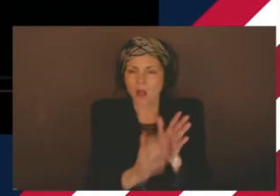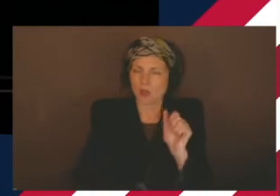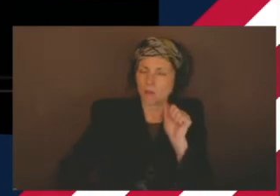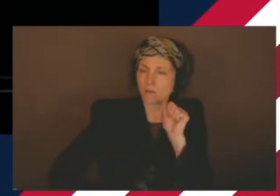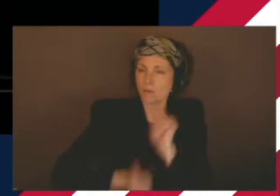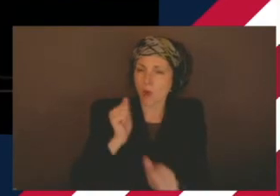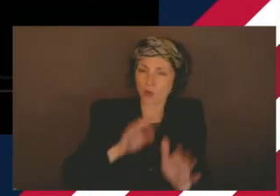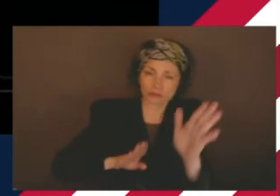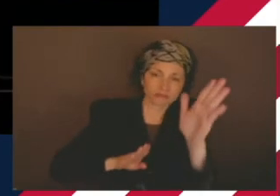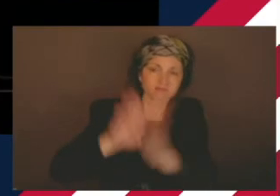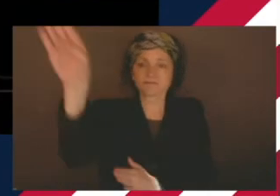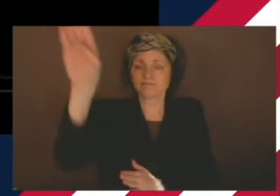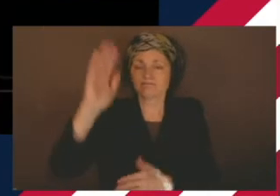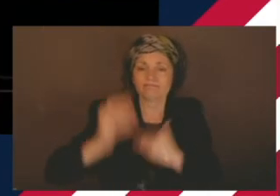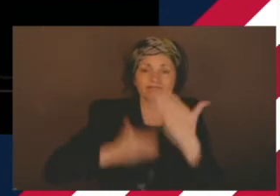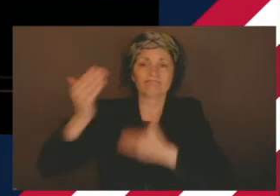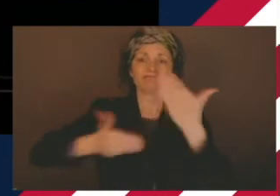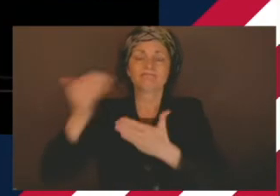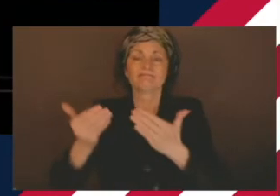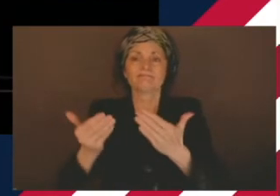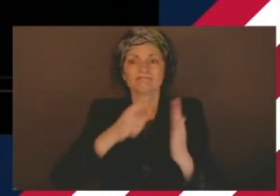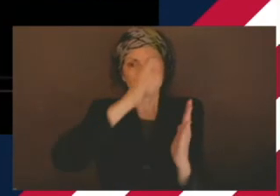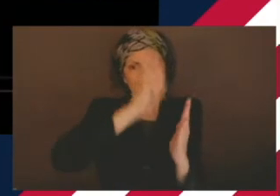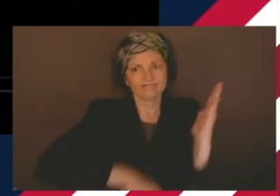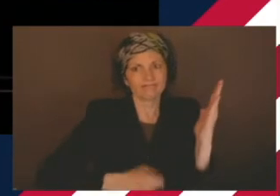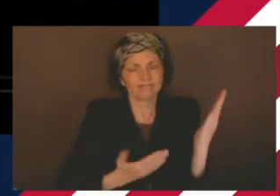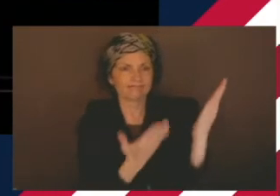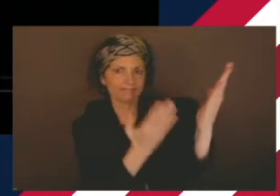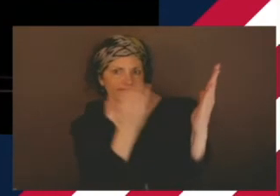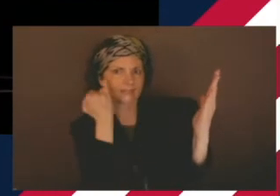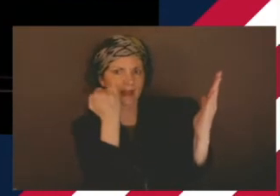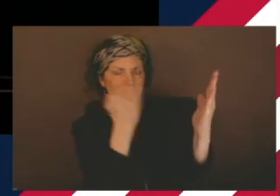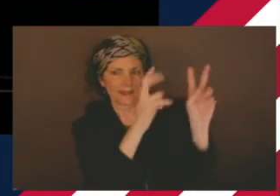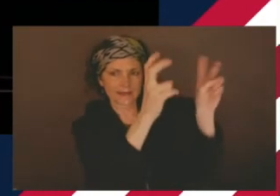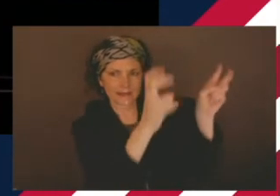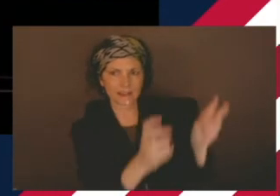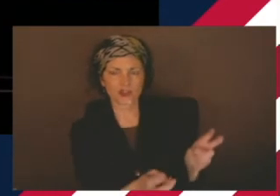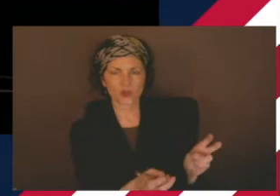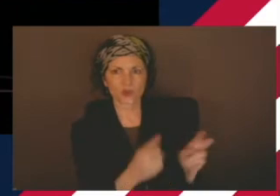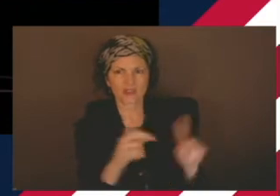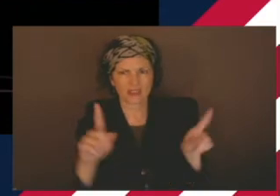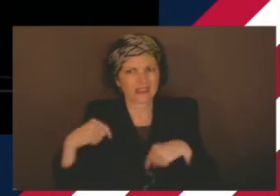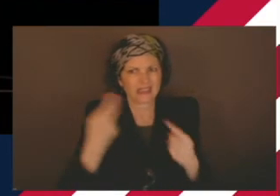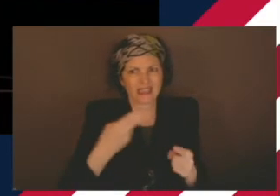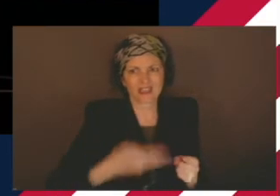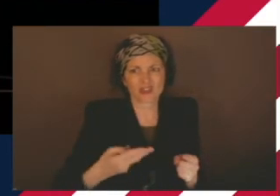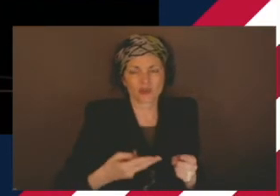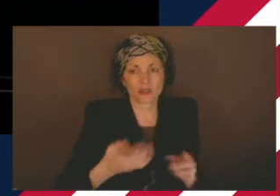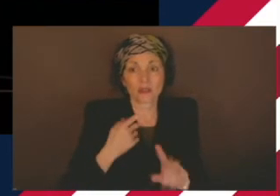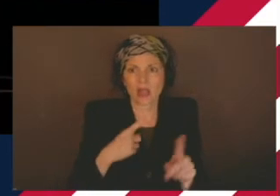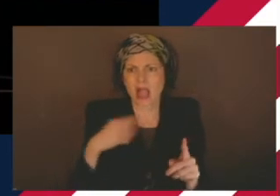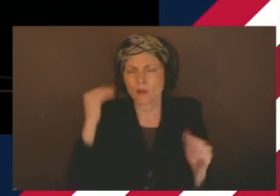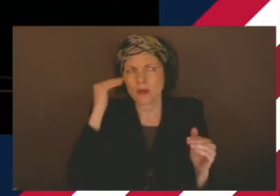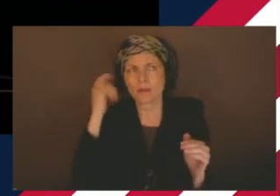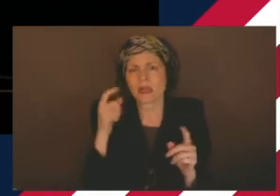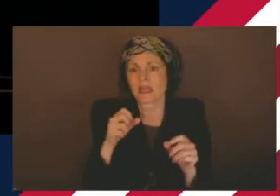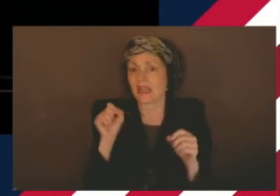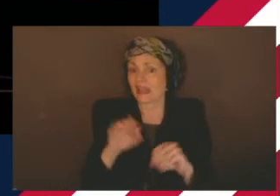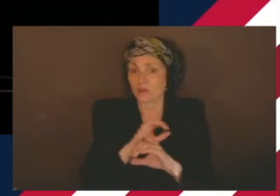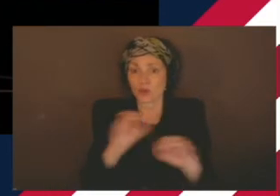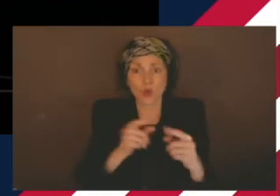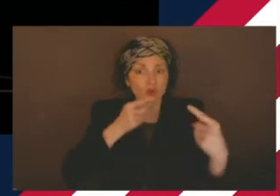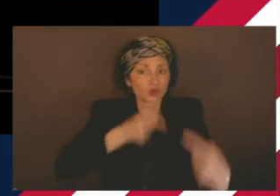history. I am reminded of the words of Frederick Douglass: if there is no struggle, there is no